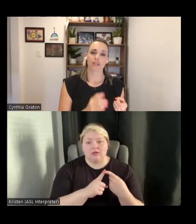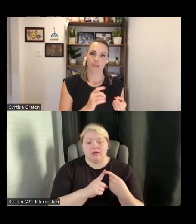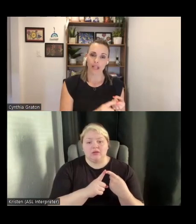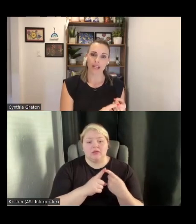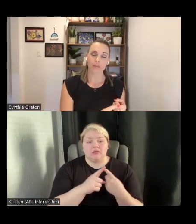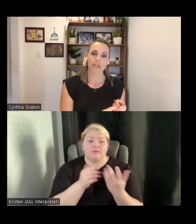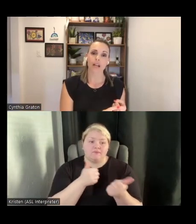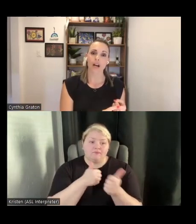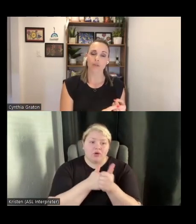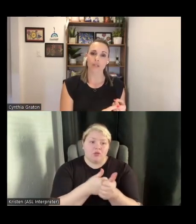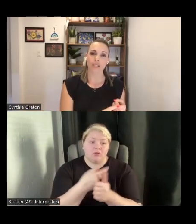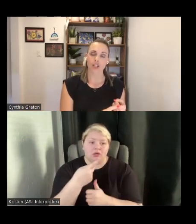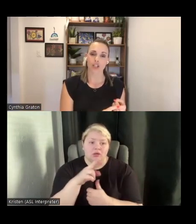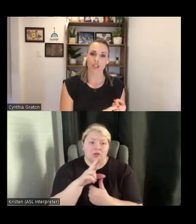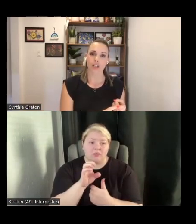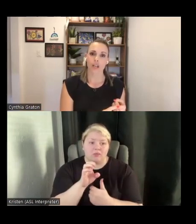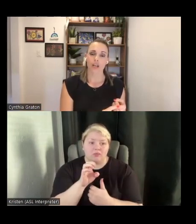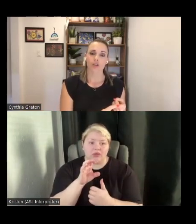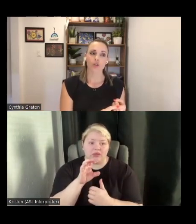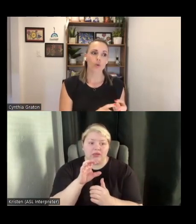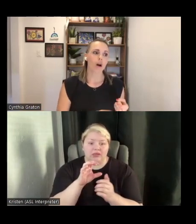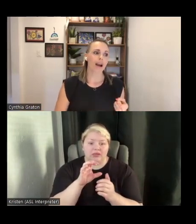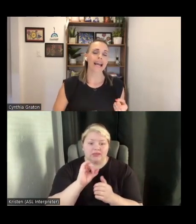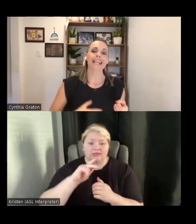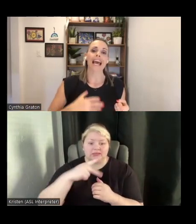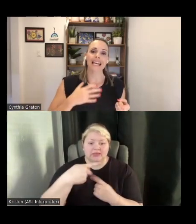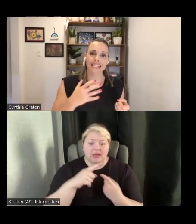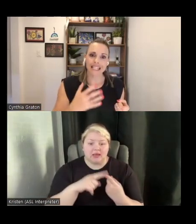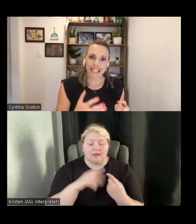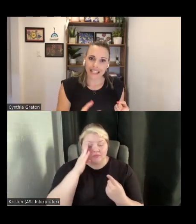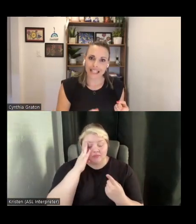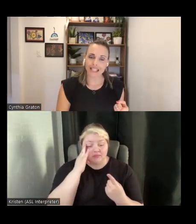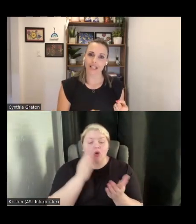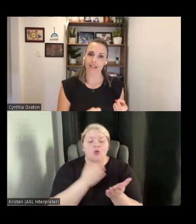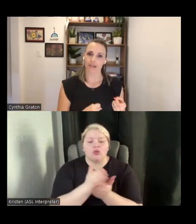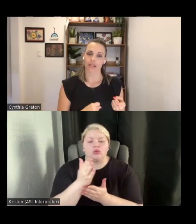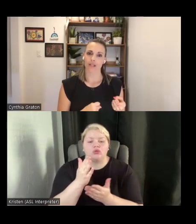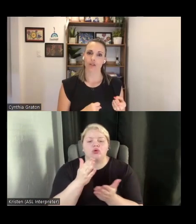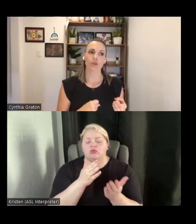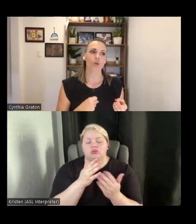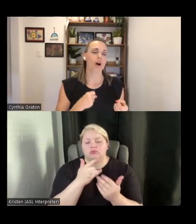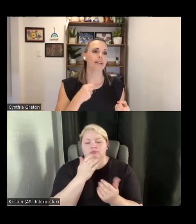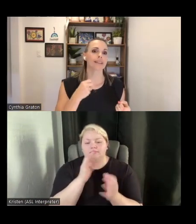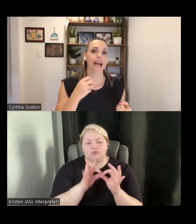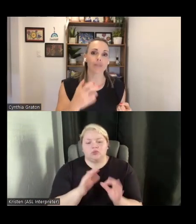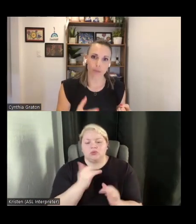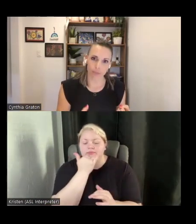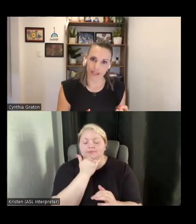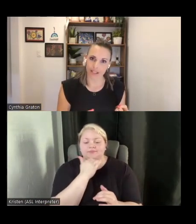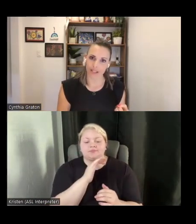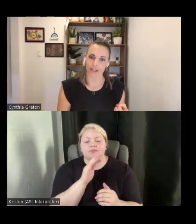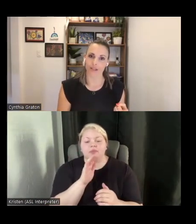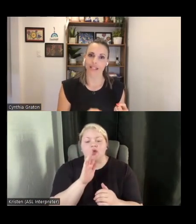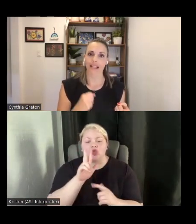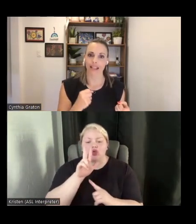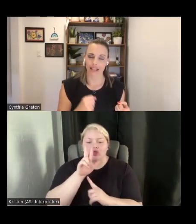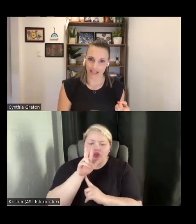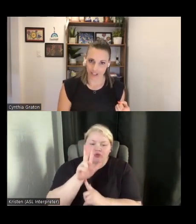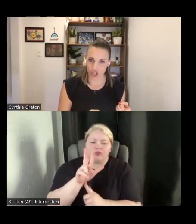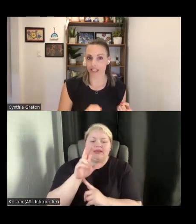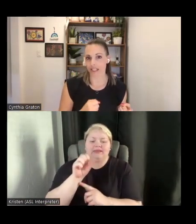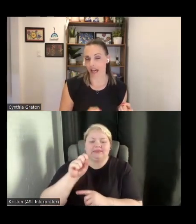steps of this plan B conversation, you are enhancing the skills. You are developing the skills